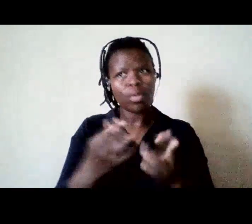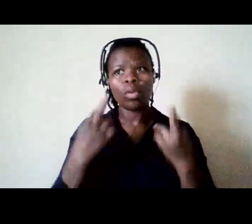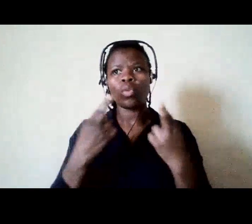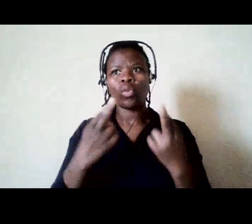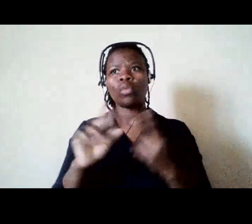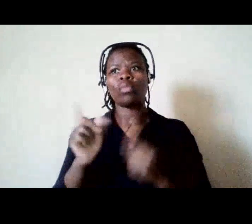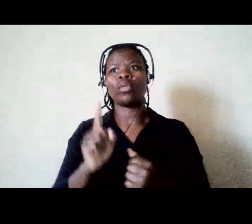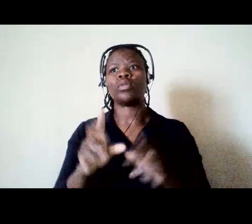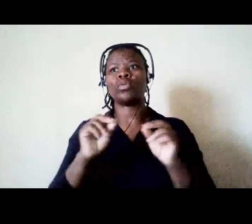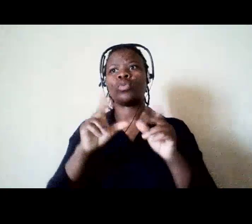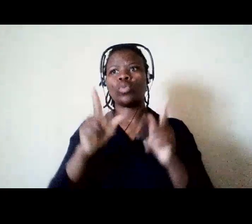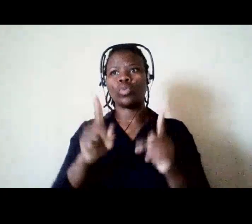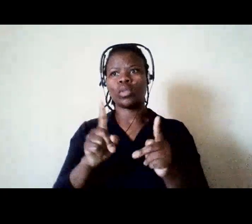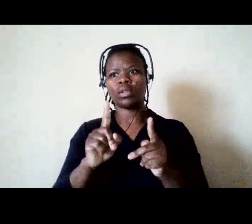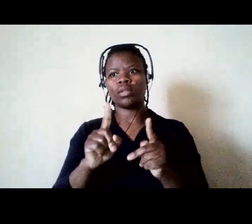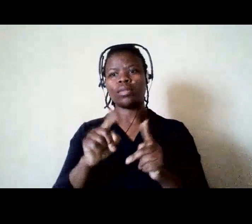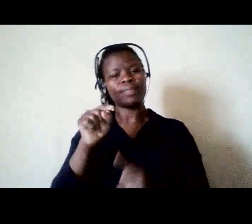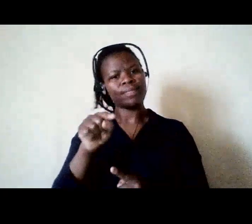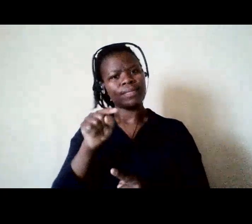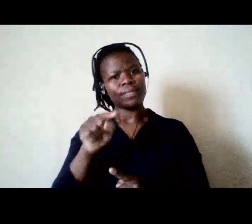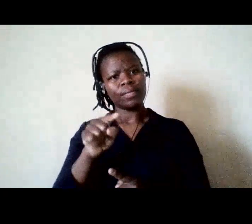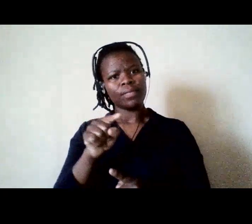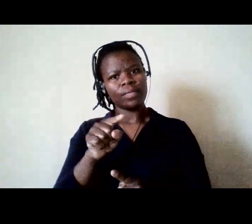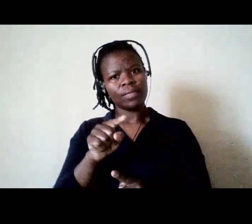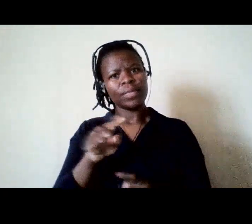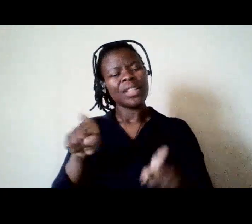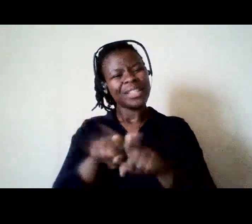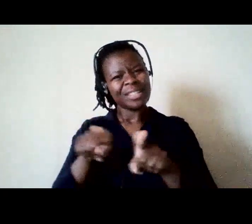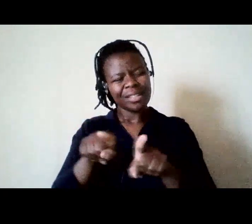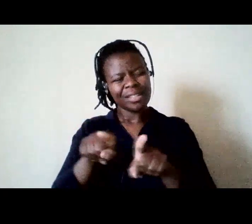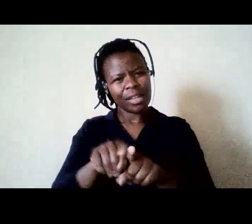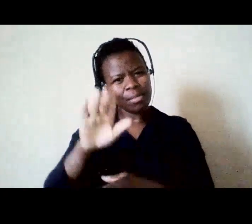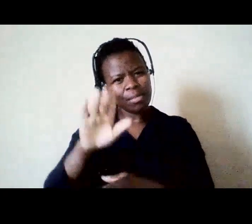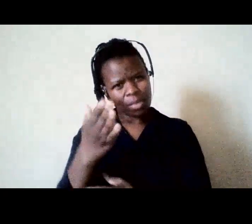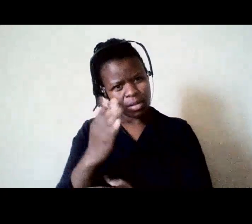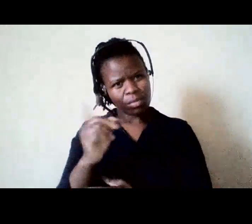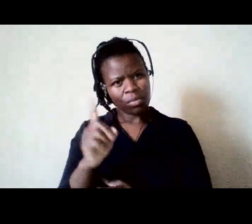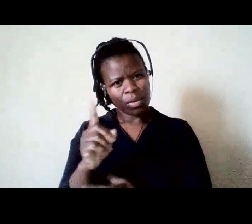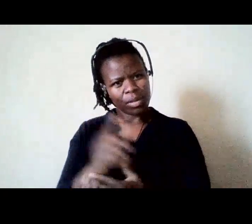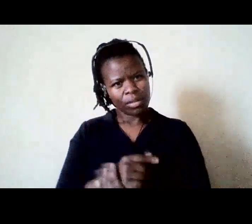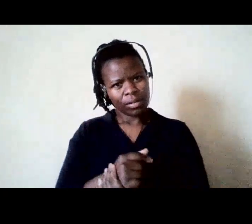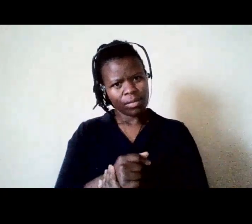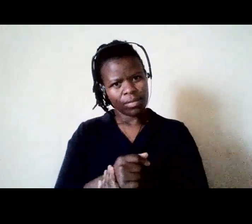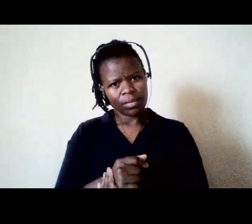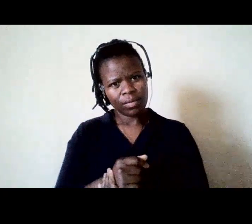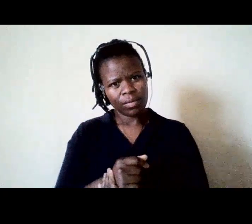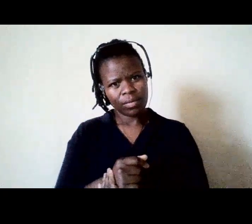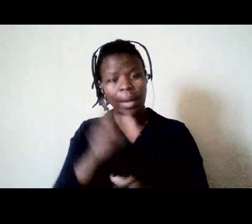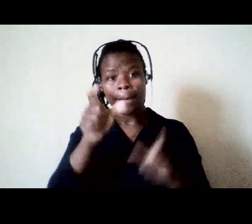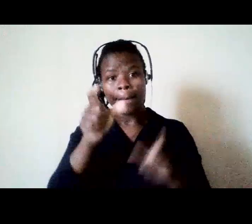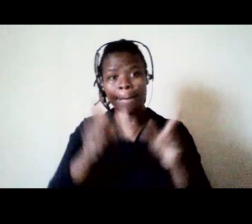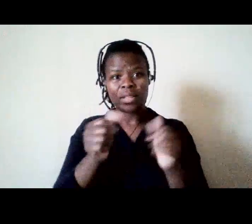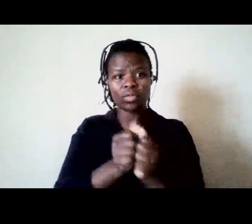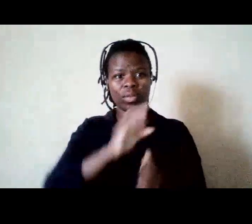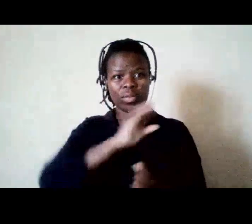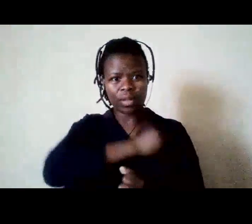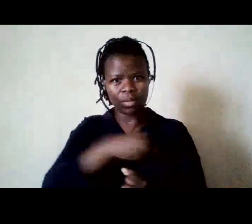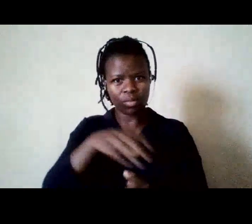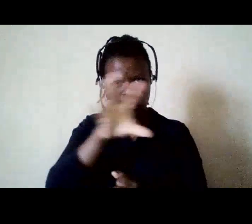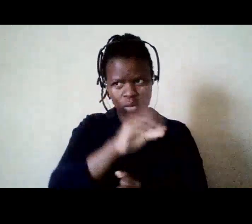And if you include persons with disabilities, you include everyone. Now, what I found in my